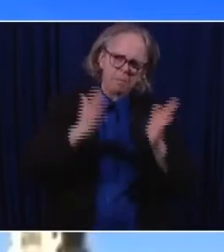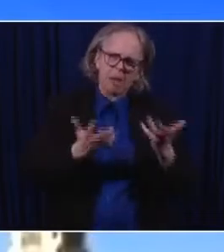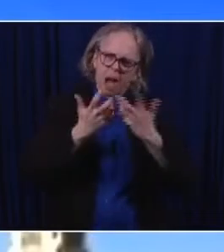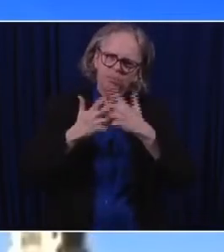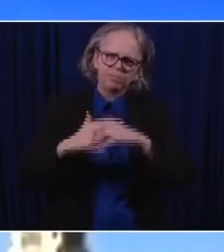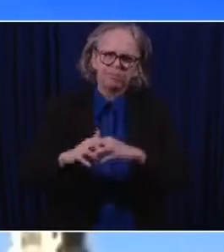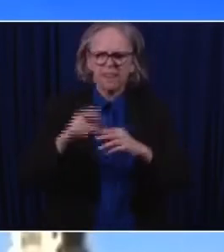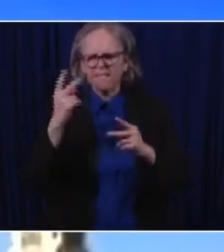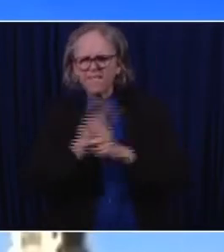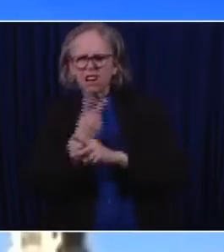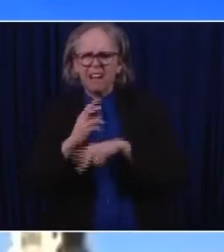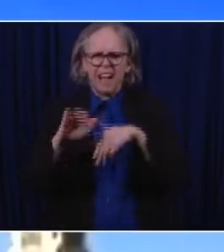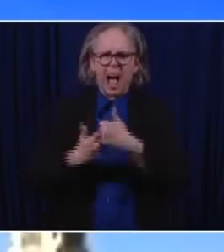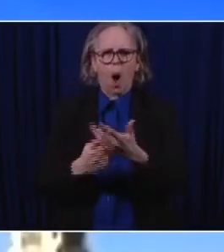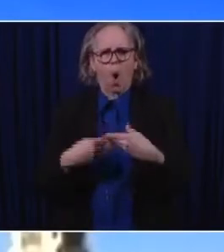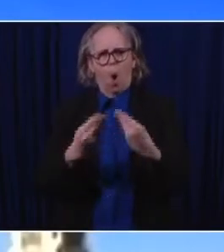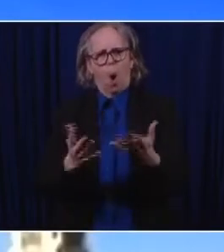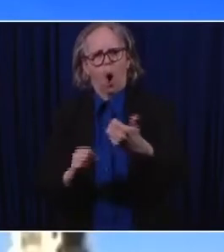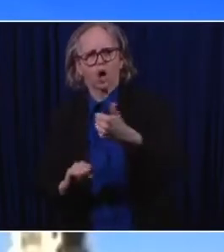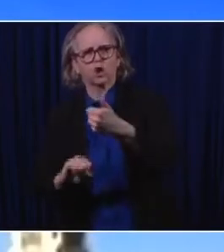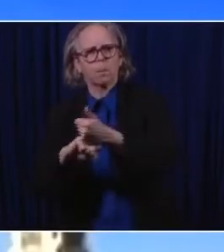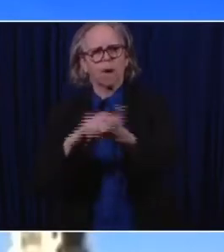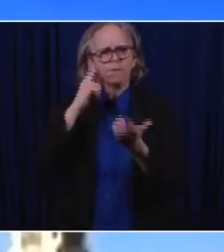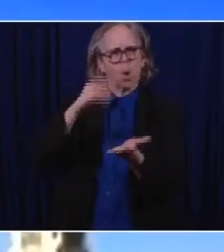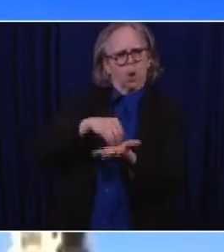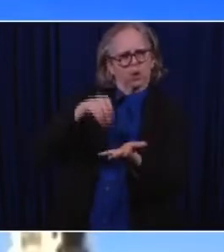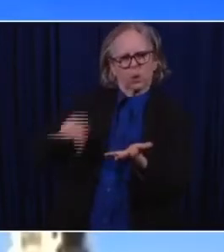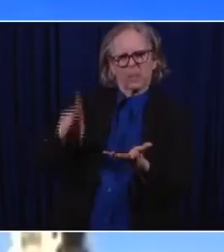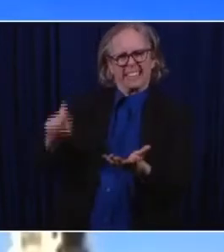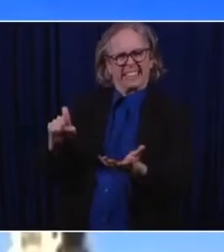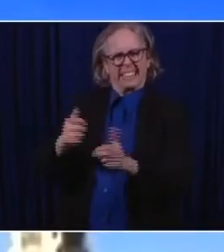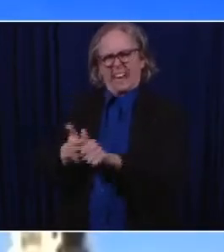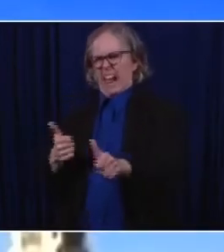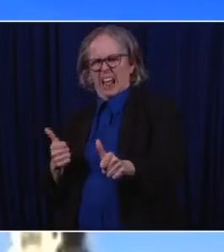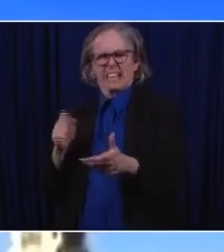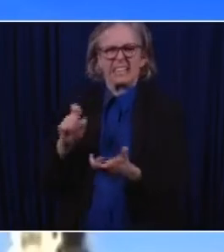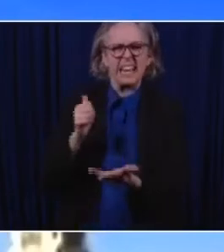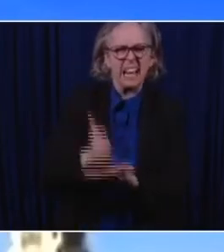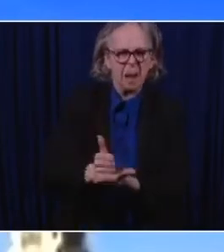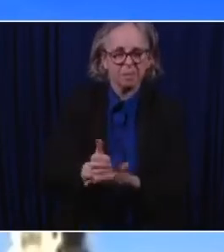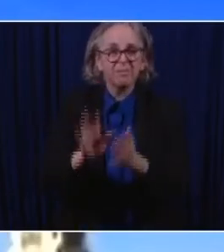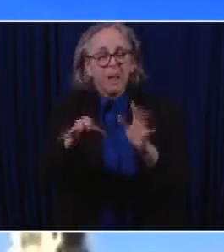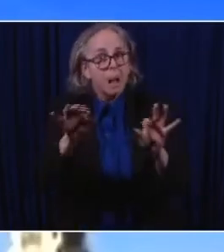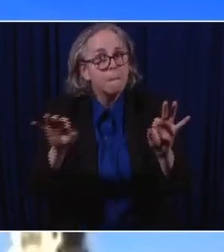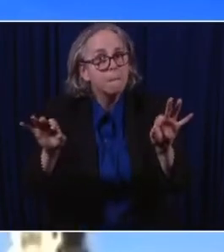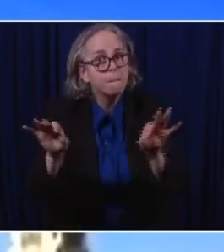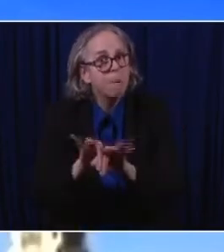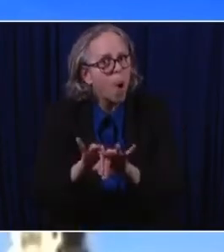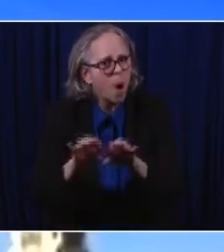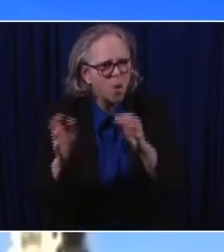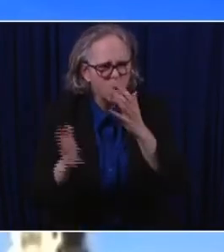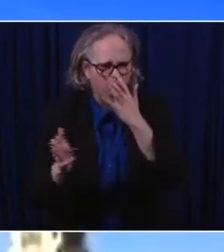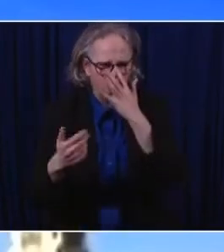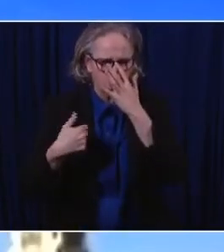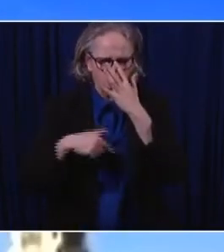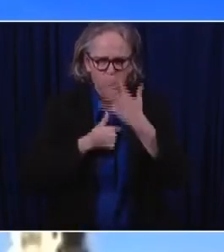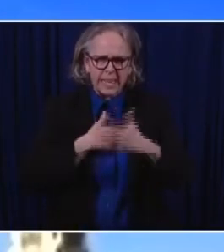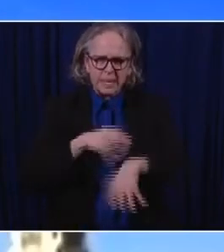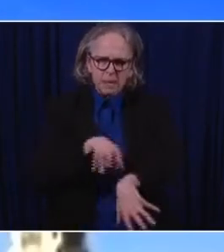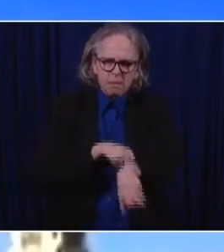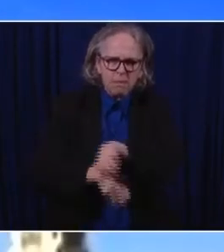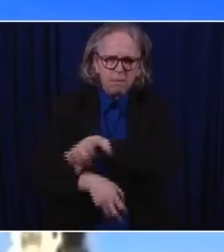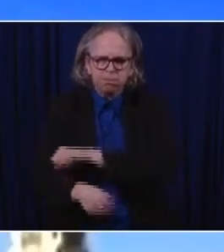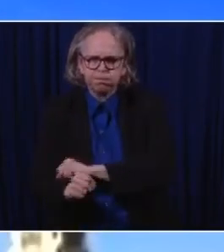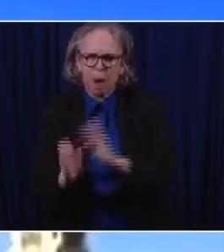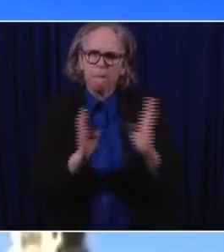them continue to accelerate. And it's important that we really are deliberate in planning for extended learning time and